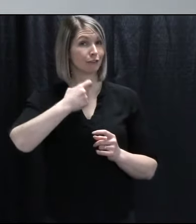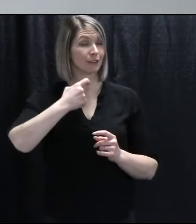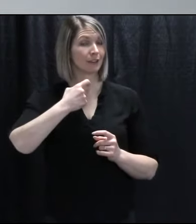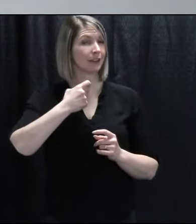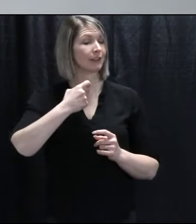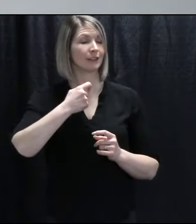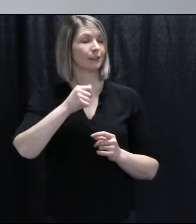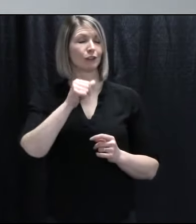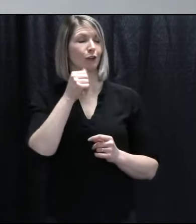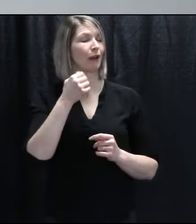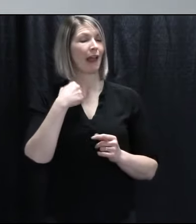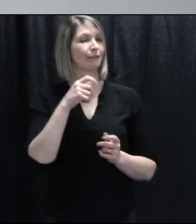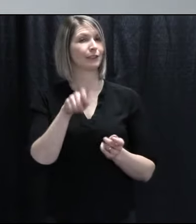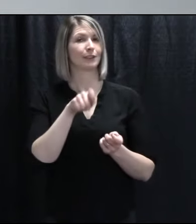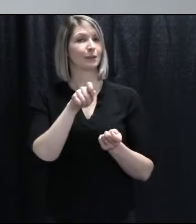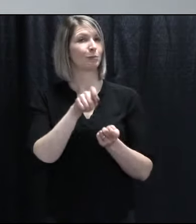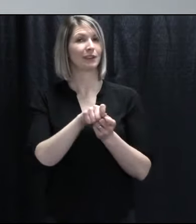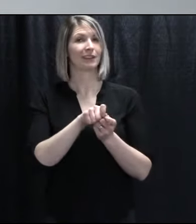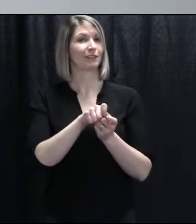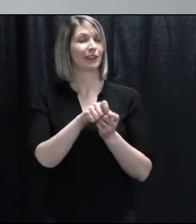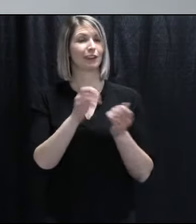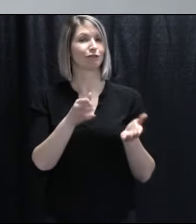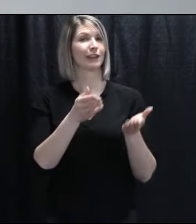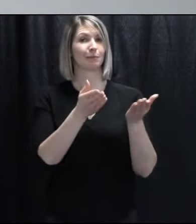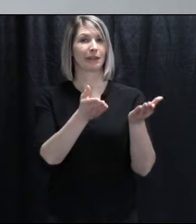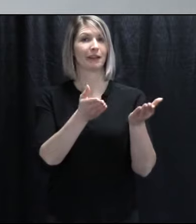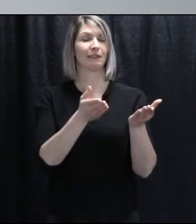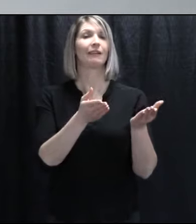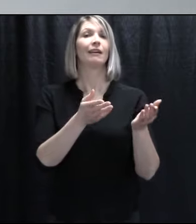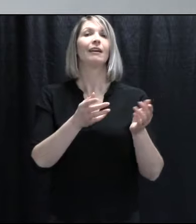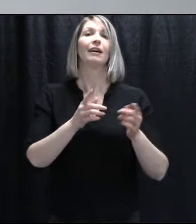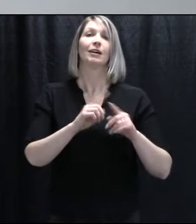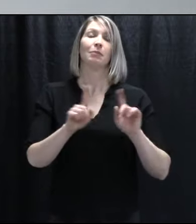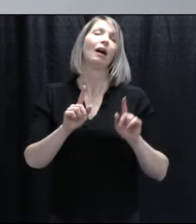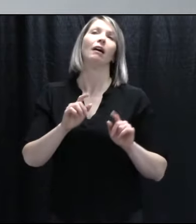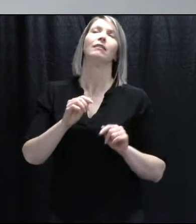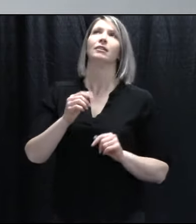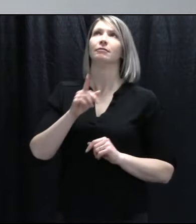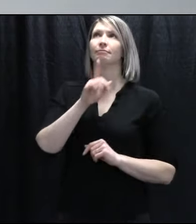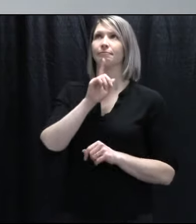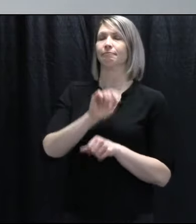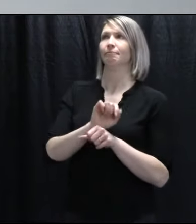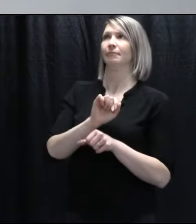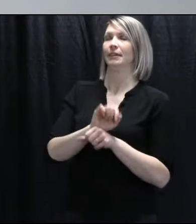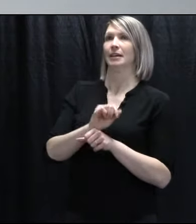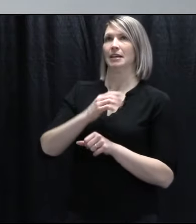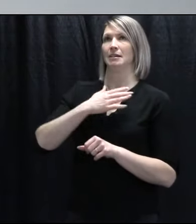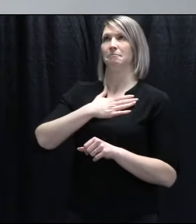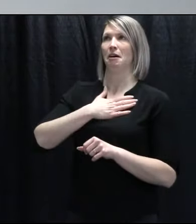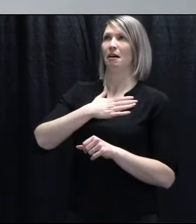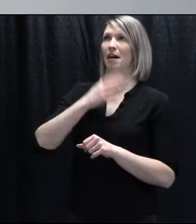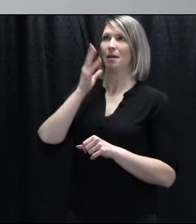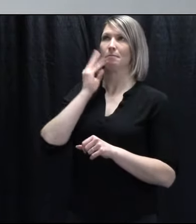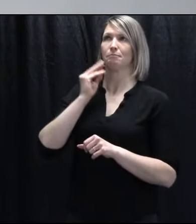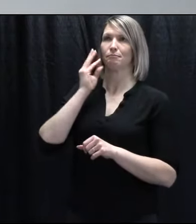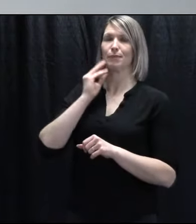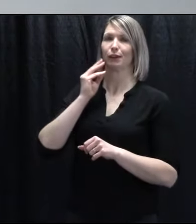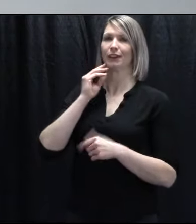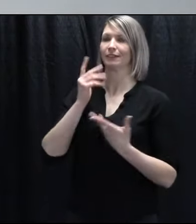your face, and that's difficult for people with or without facial hair. Has been my experience personally.